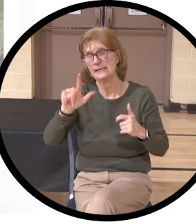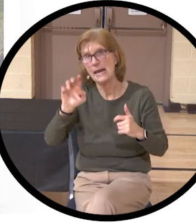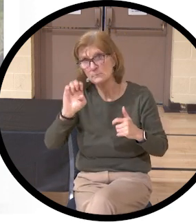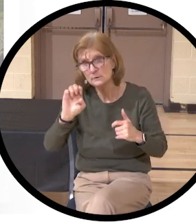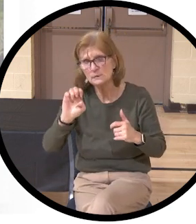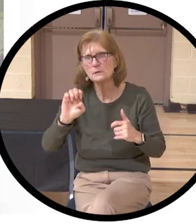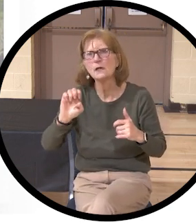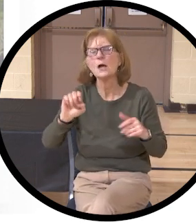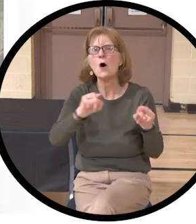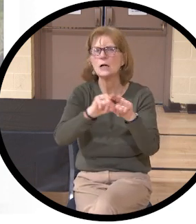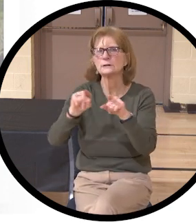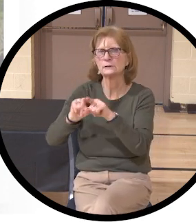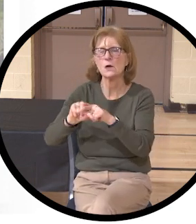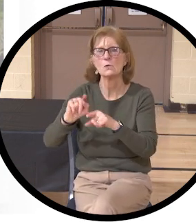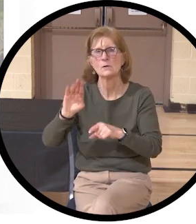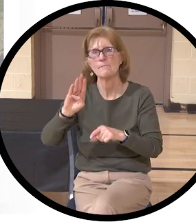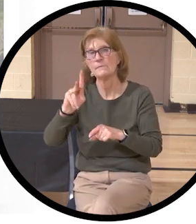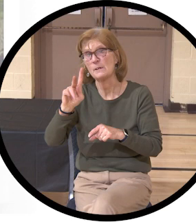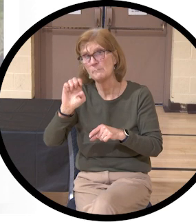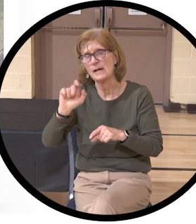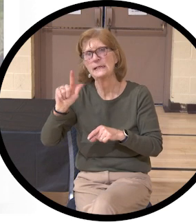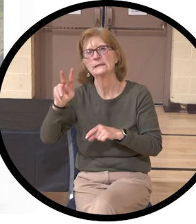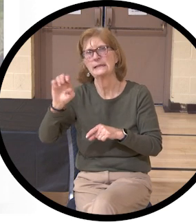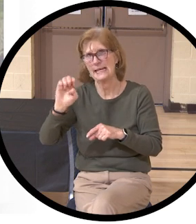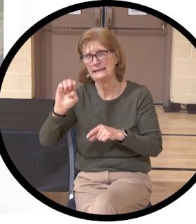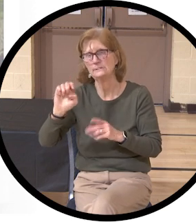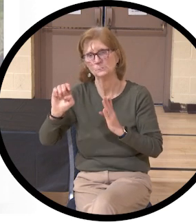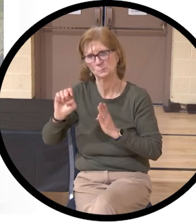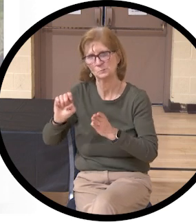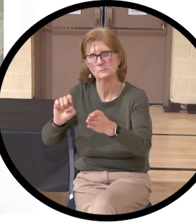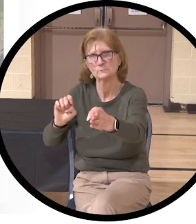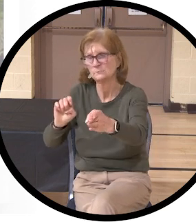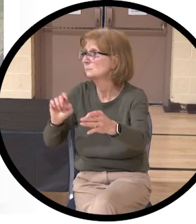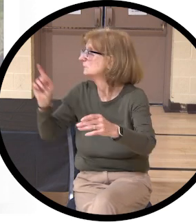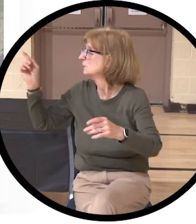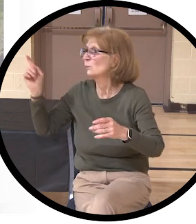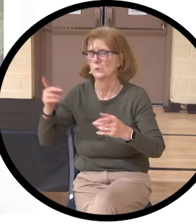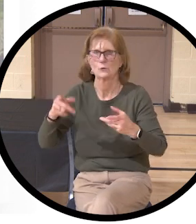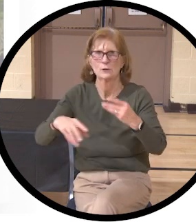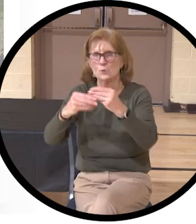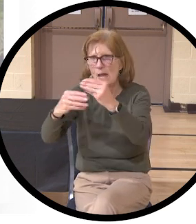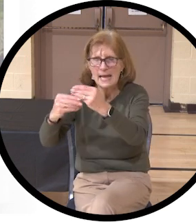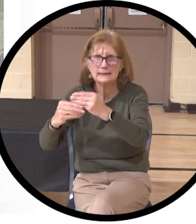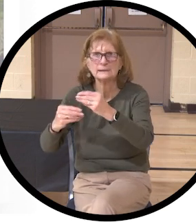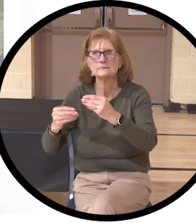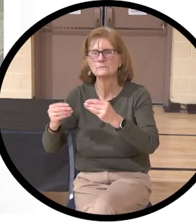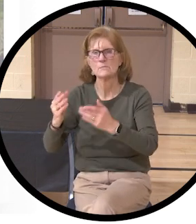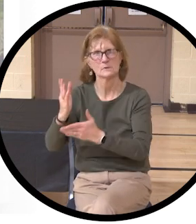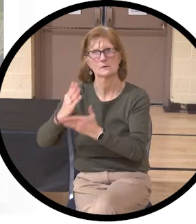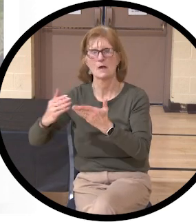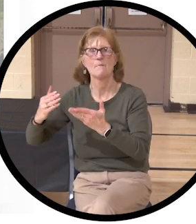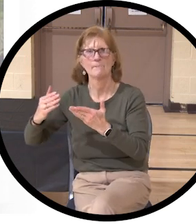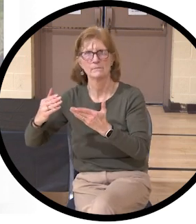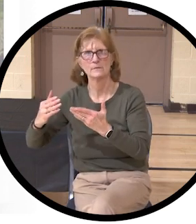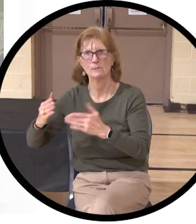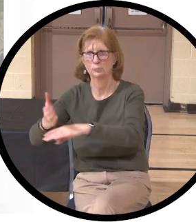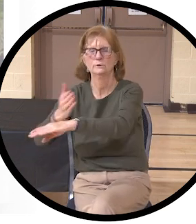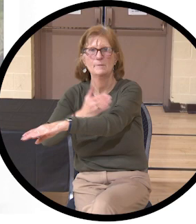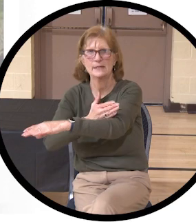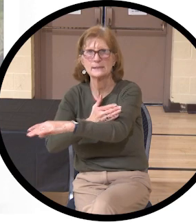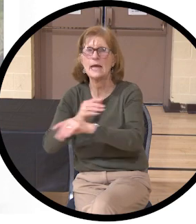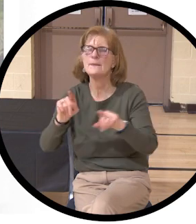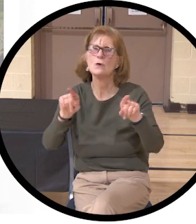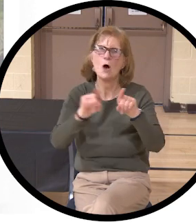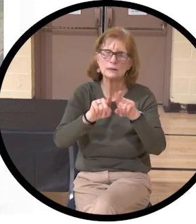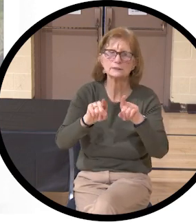lanes at the intersections, as you can see, with flex posts. And again, we'll be working with PRT to make sure that all of